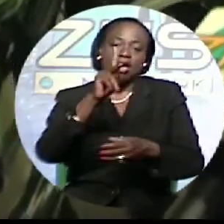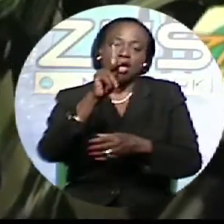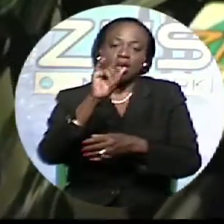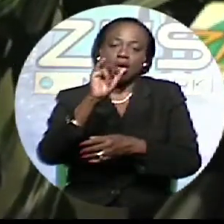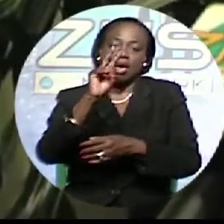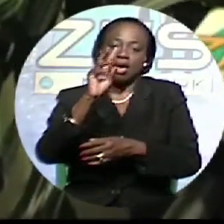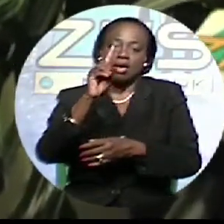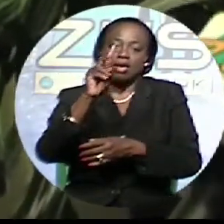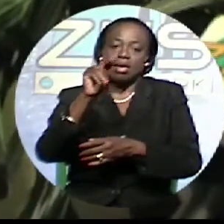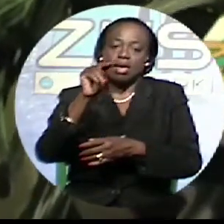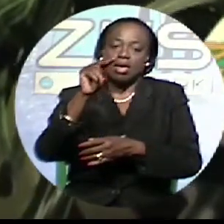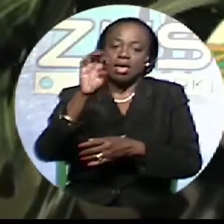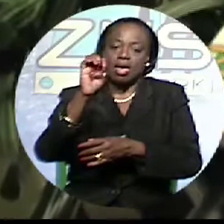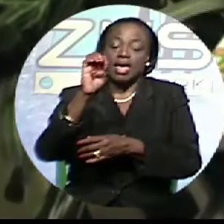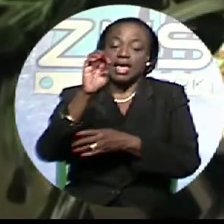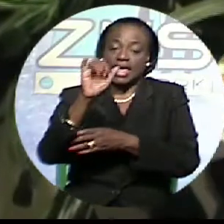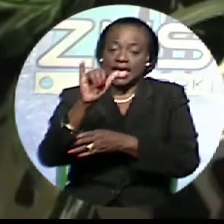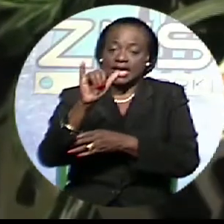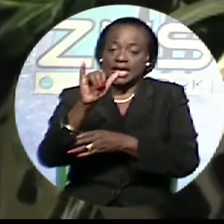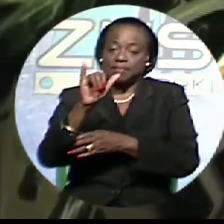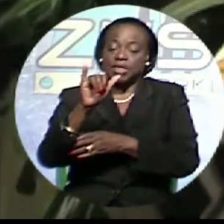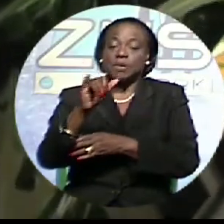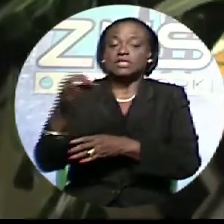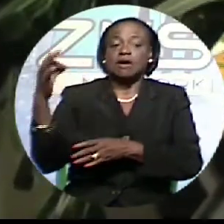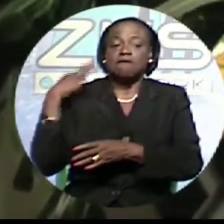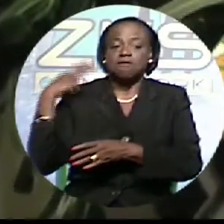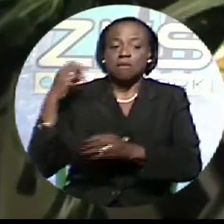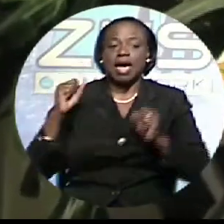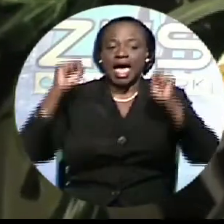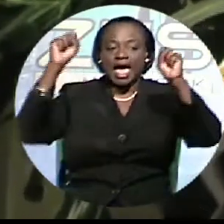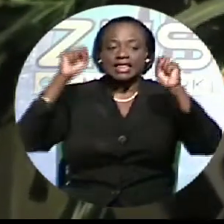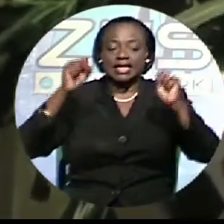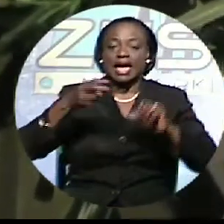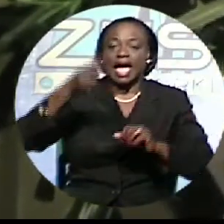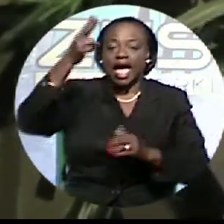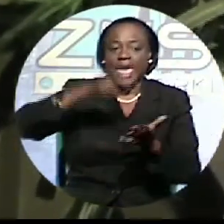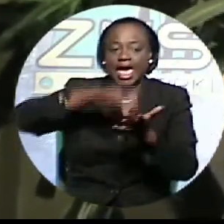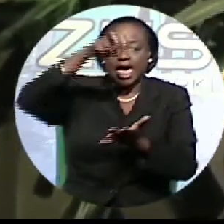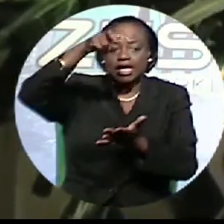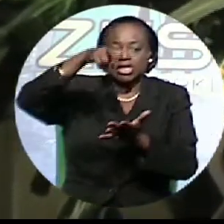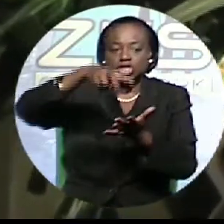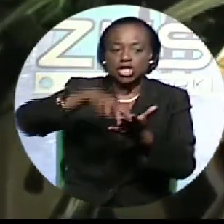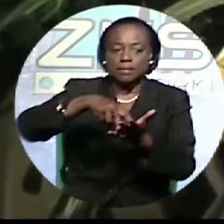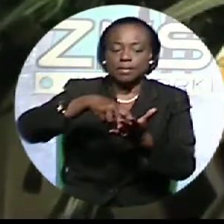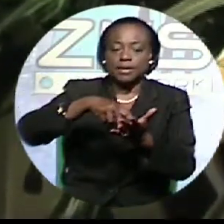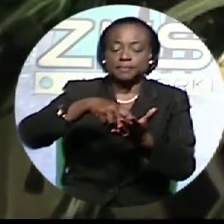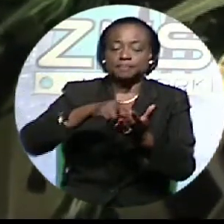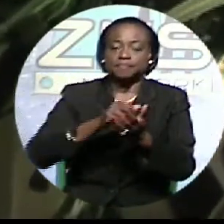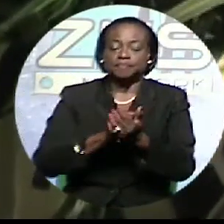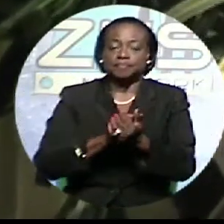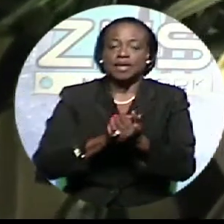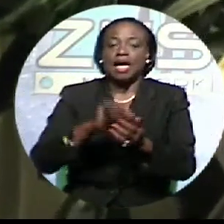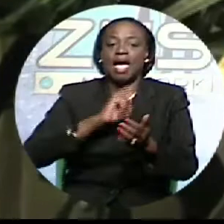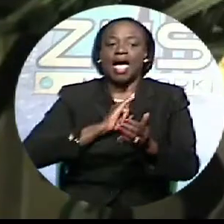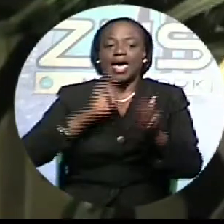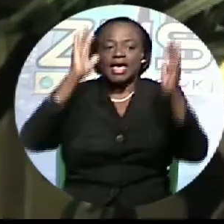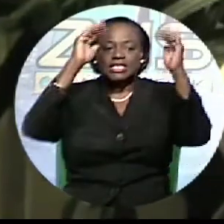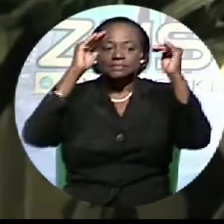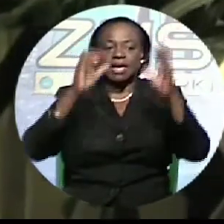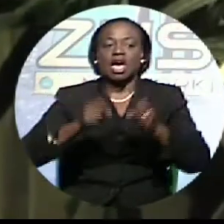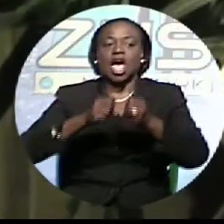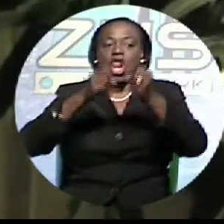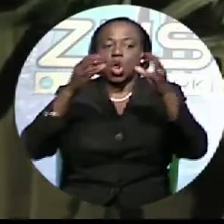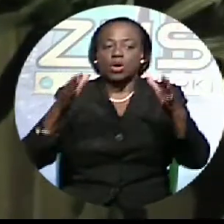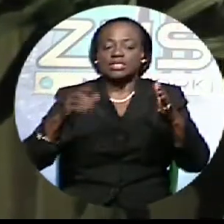former athlete, he was a high jumper. He's a good representative, and I expect a lot. And this is part of